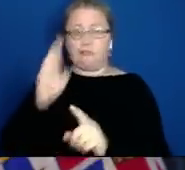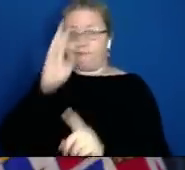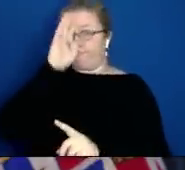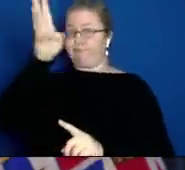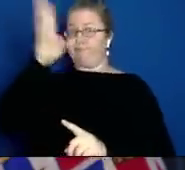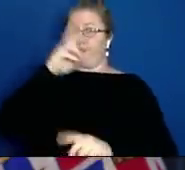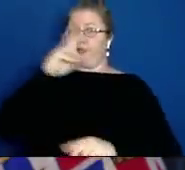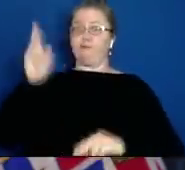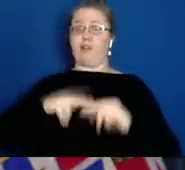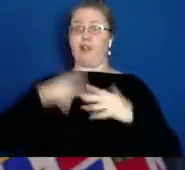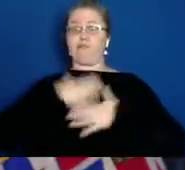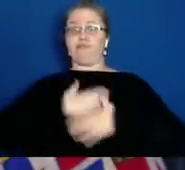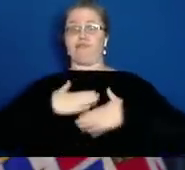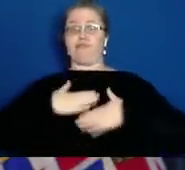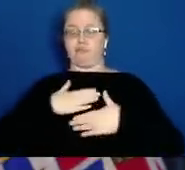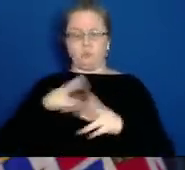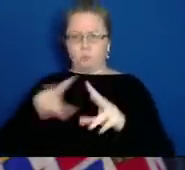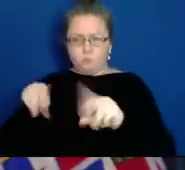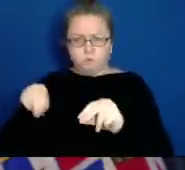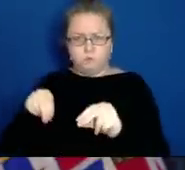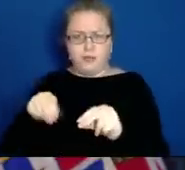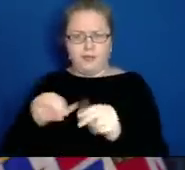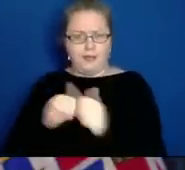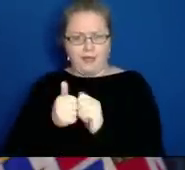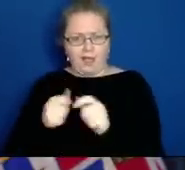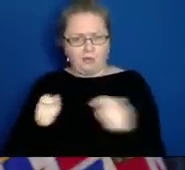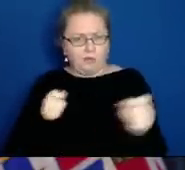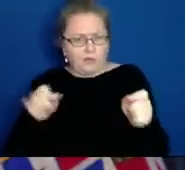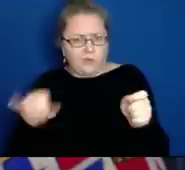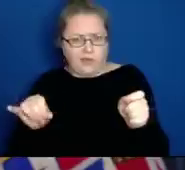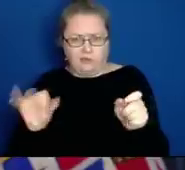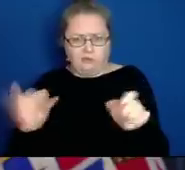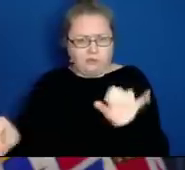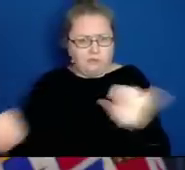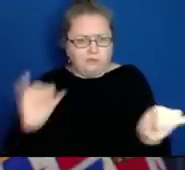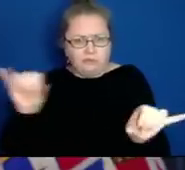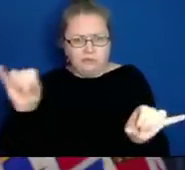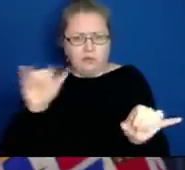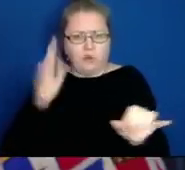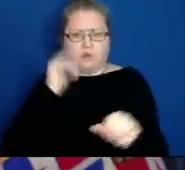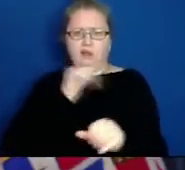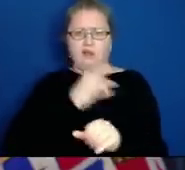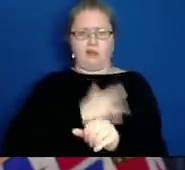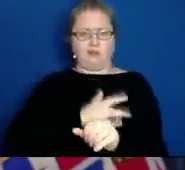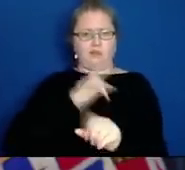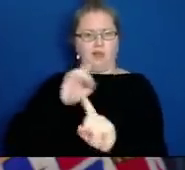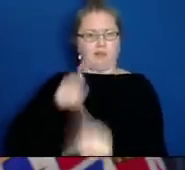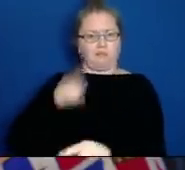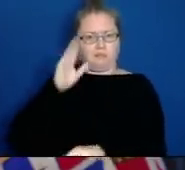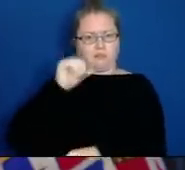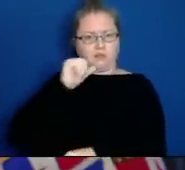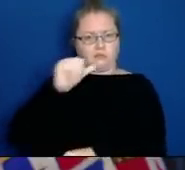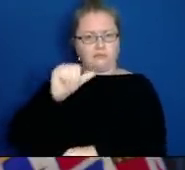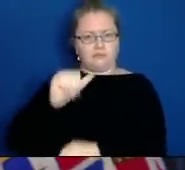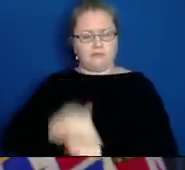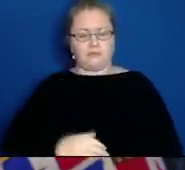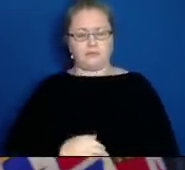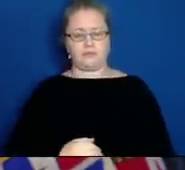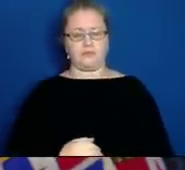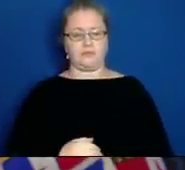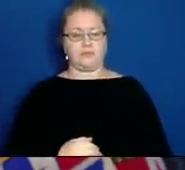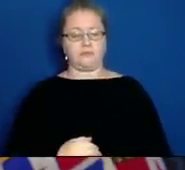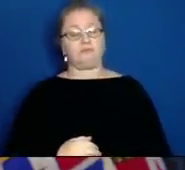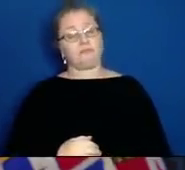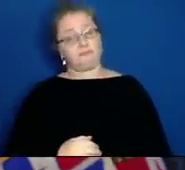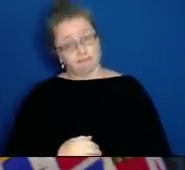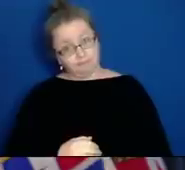some mechanism to sort of stop and make sure that they are following the rules. Yeah, it's exactly